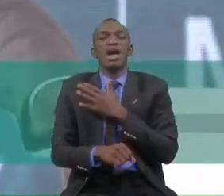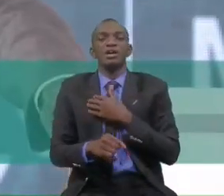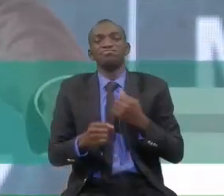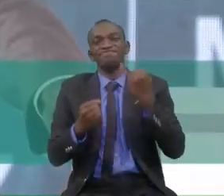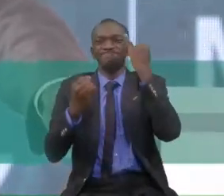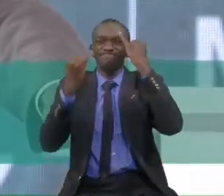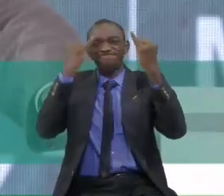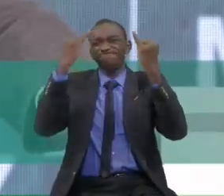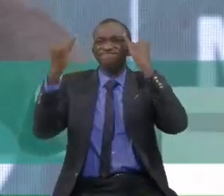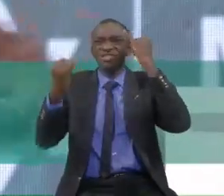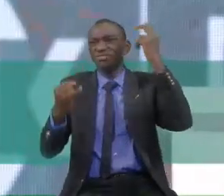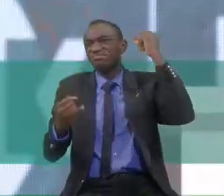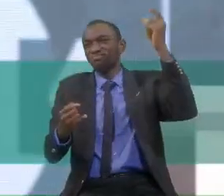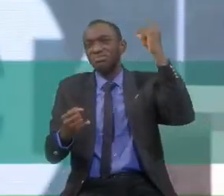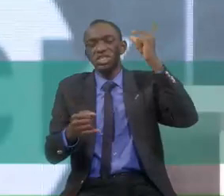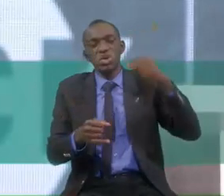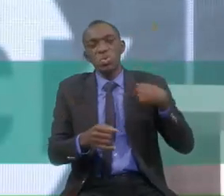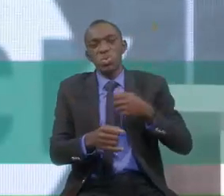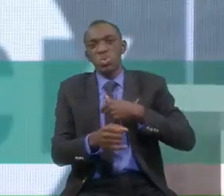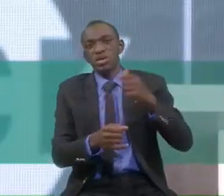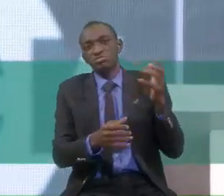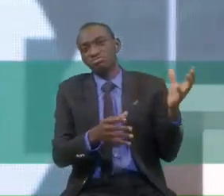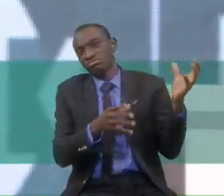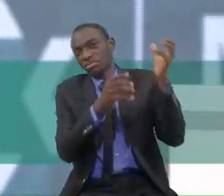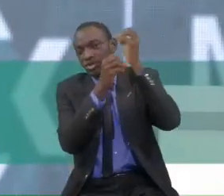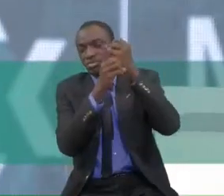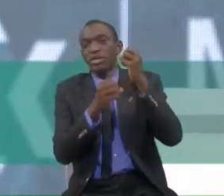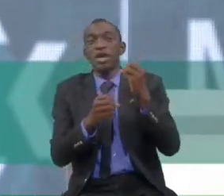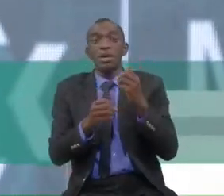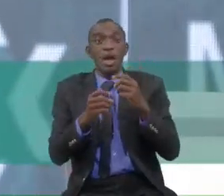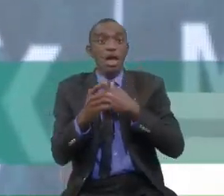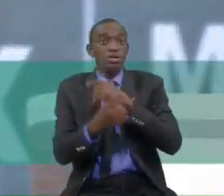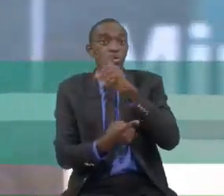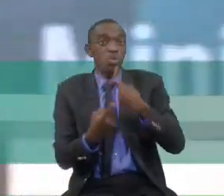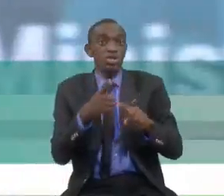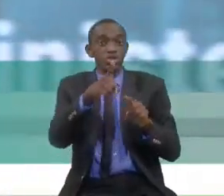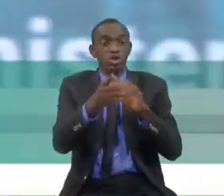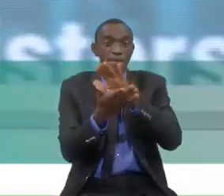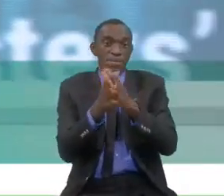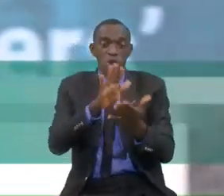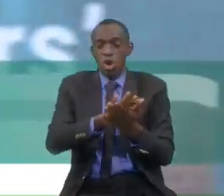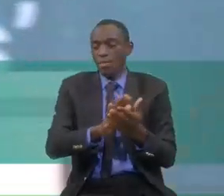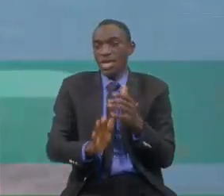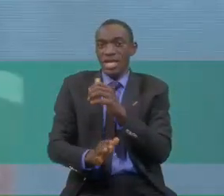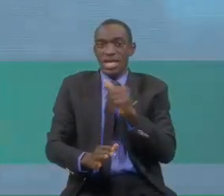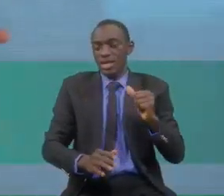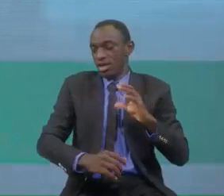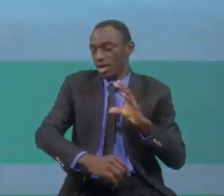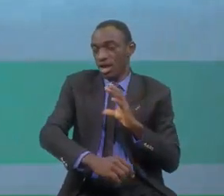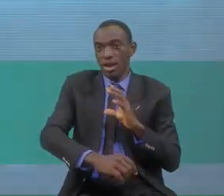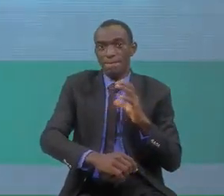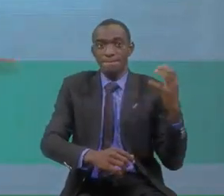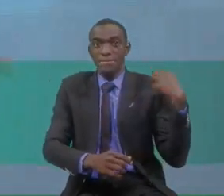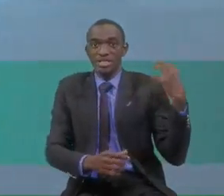were picked up. And when you become a captain of the army,